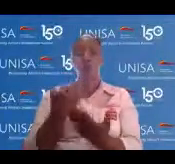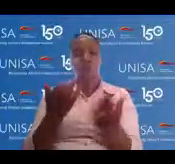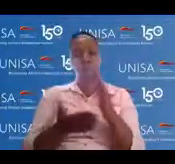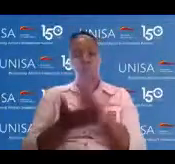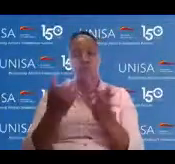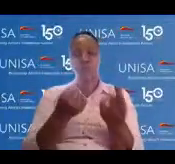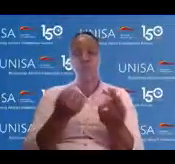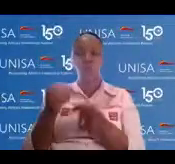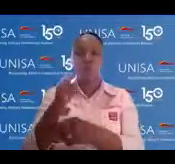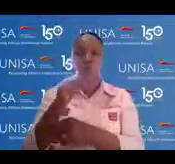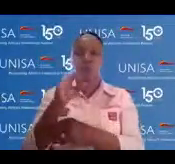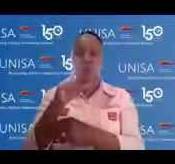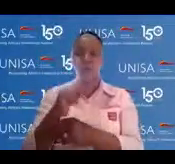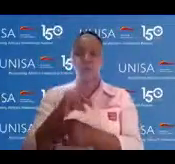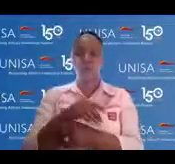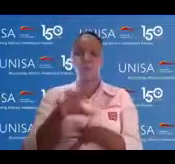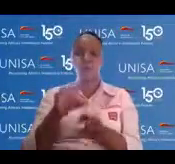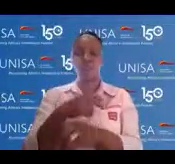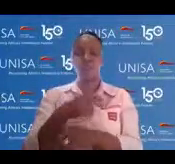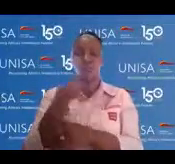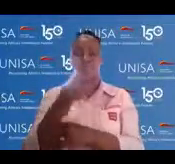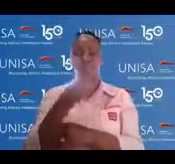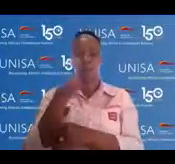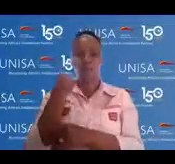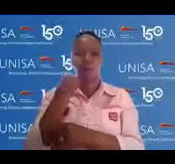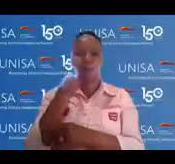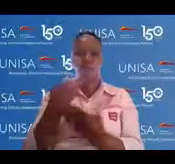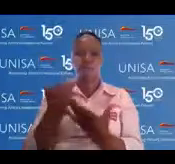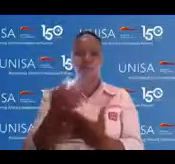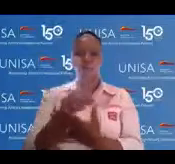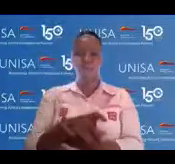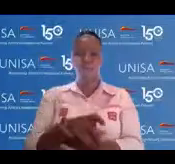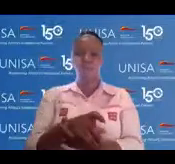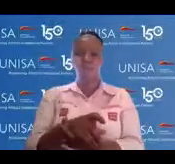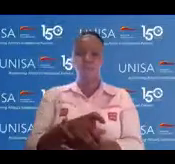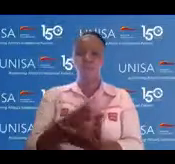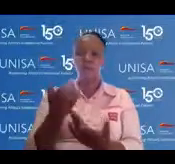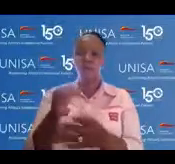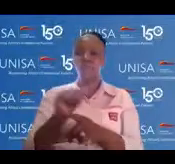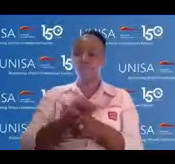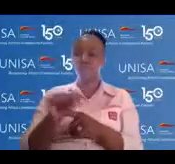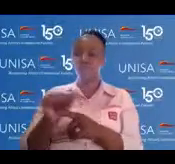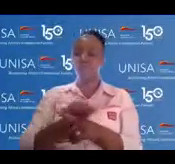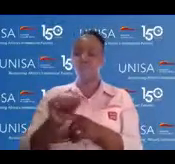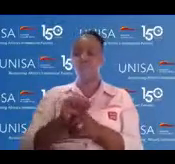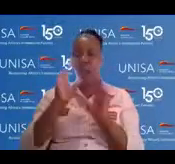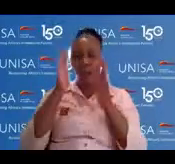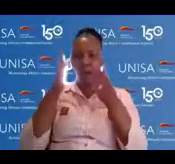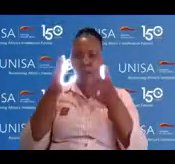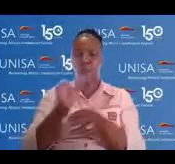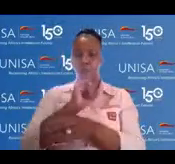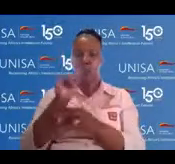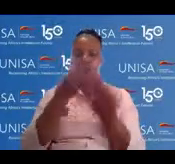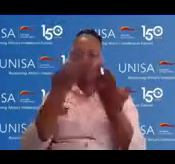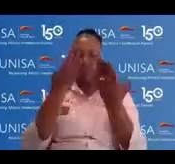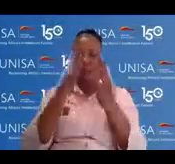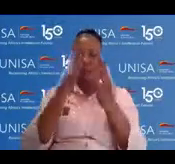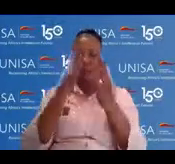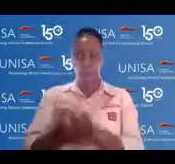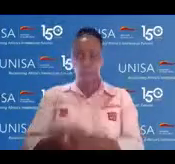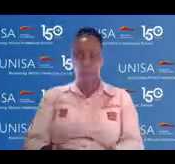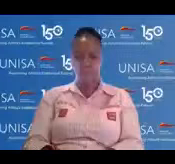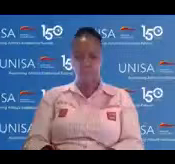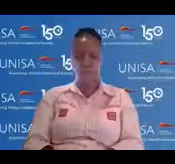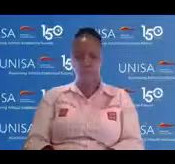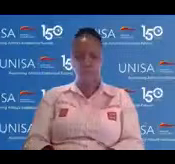easier than what it looks like. Once you've practiced it, you can really focus on your study material. So I'm going to